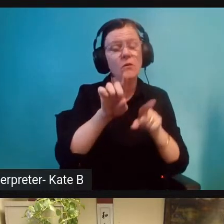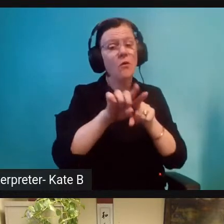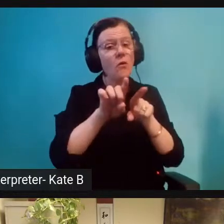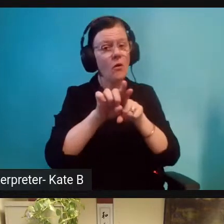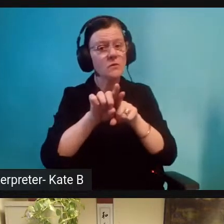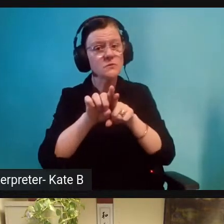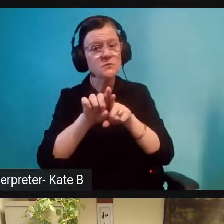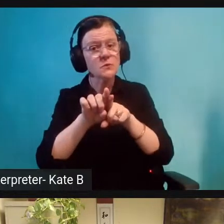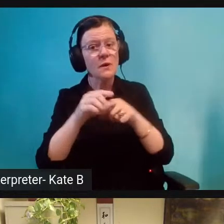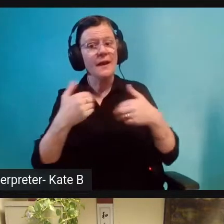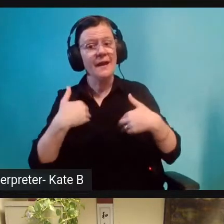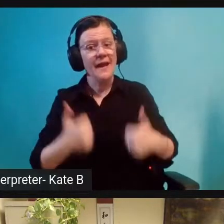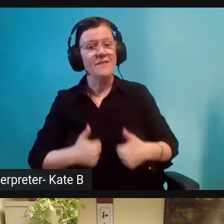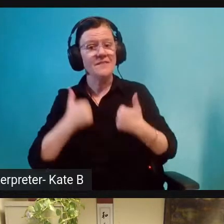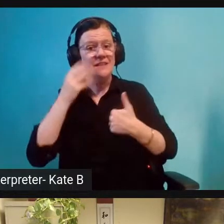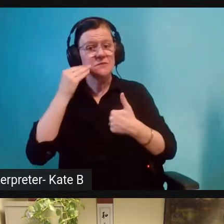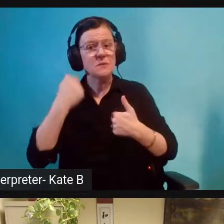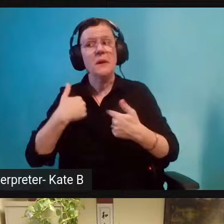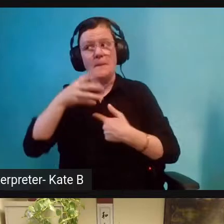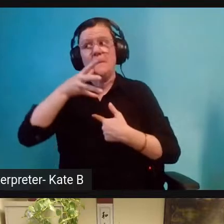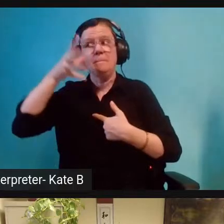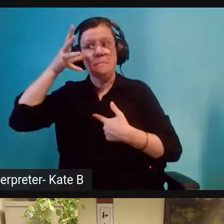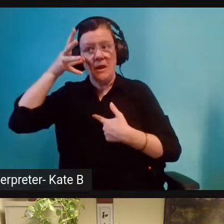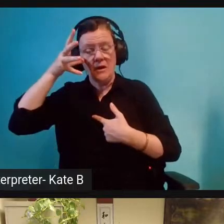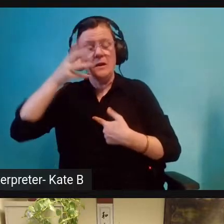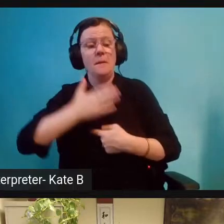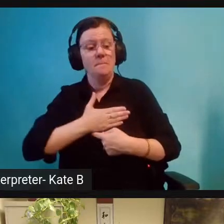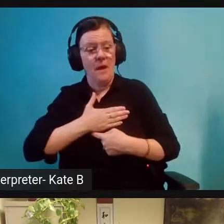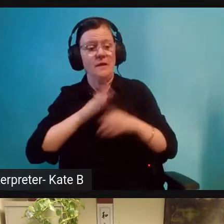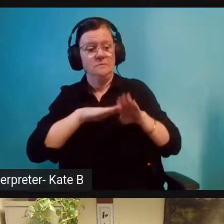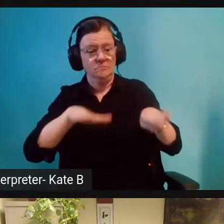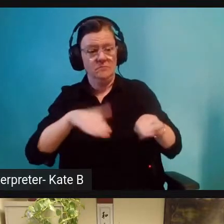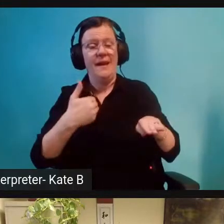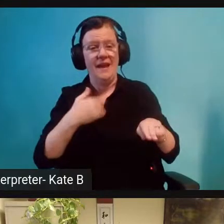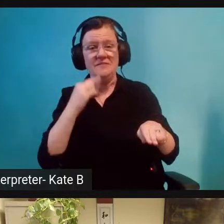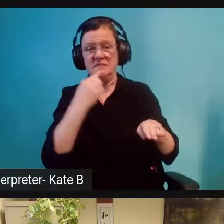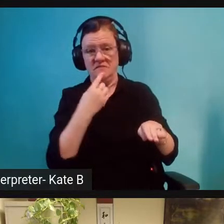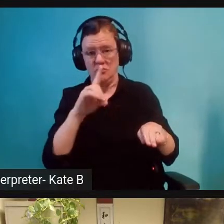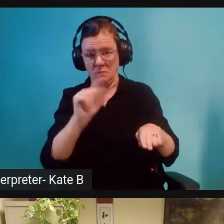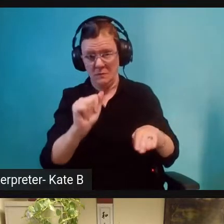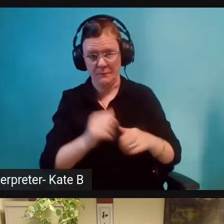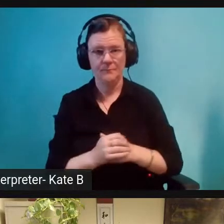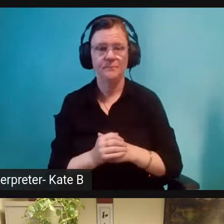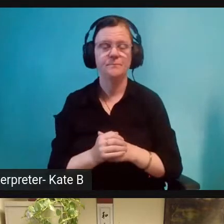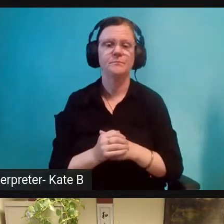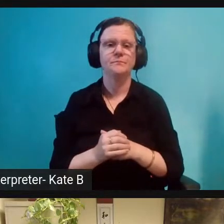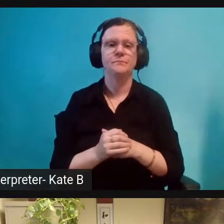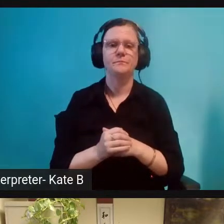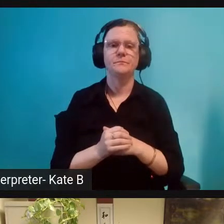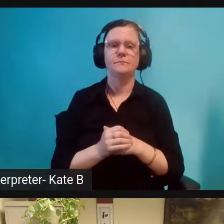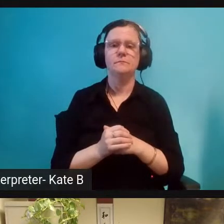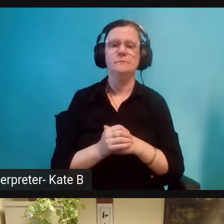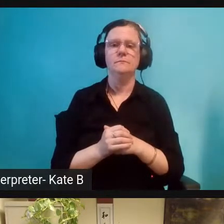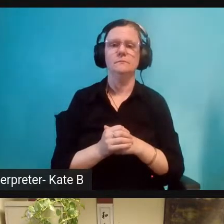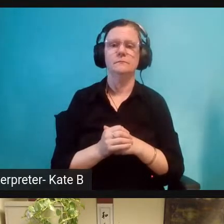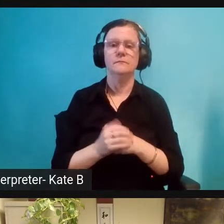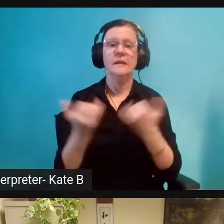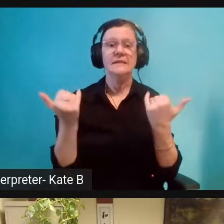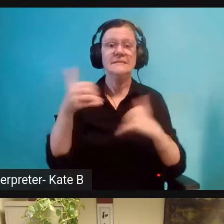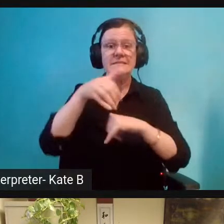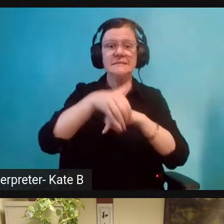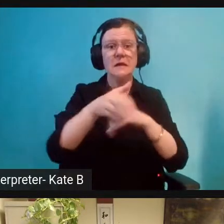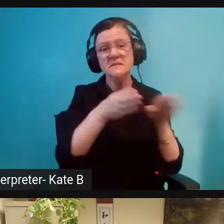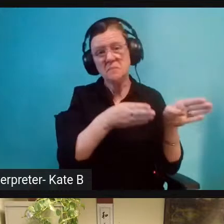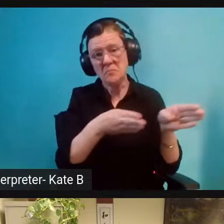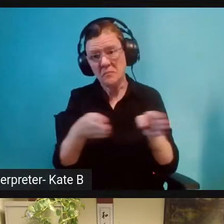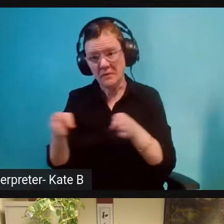lived experience as the parent of a child with severe disabilities. The format for the next 45 minutes